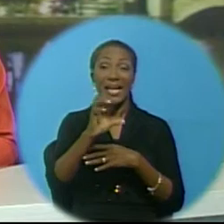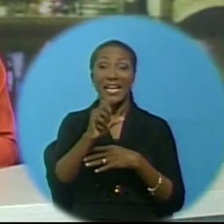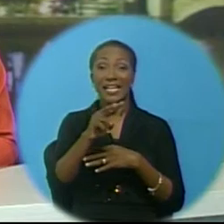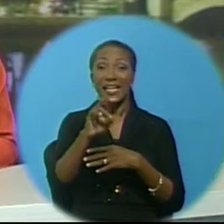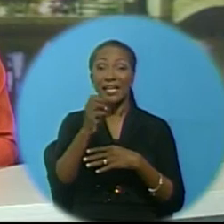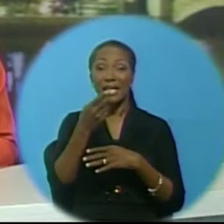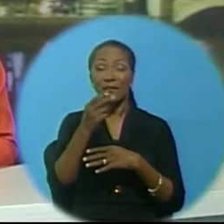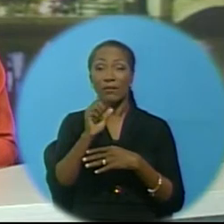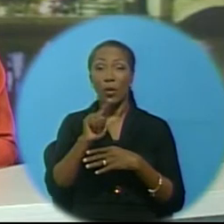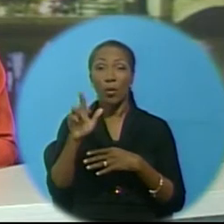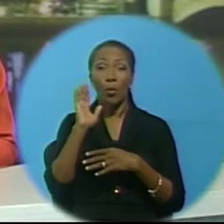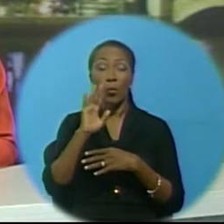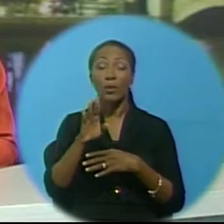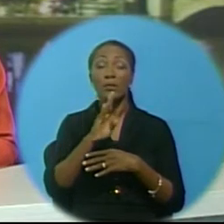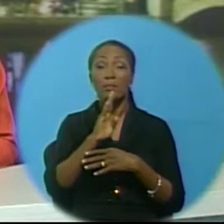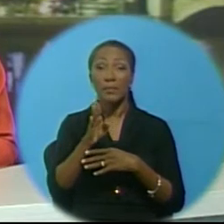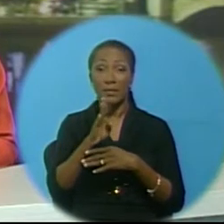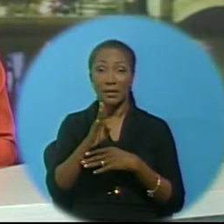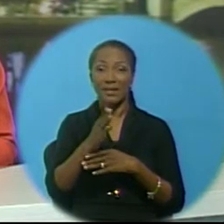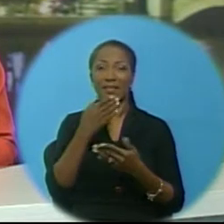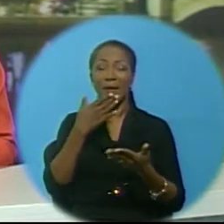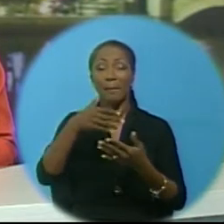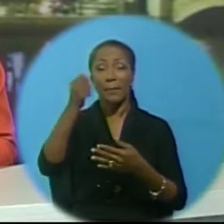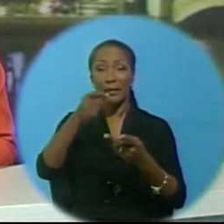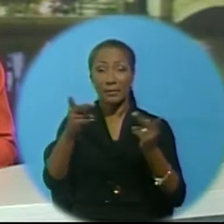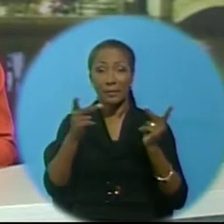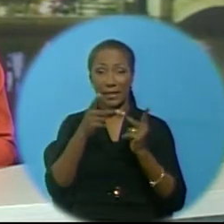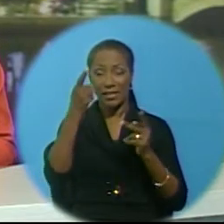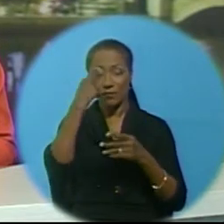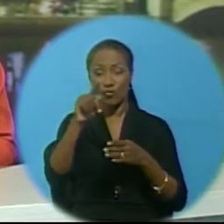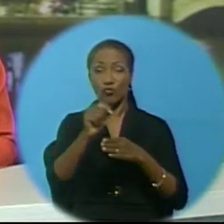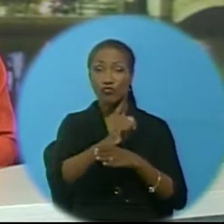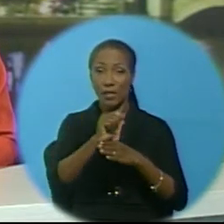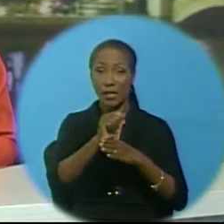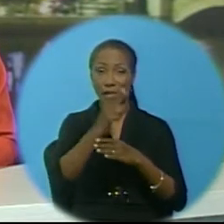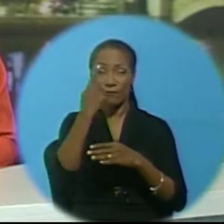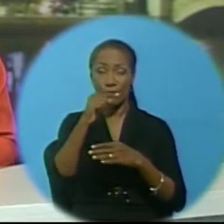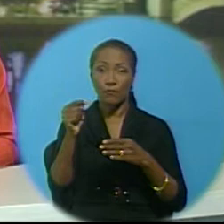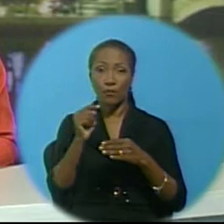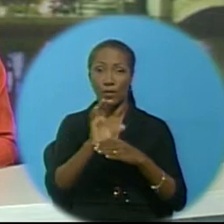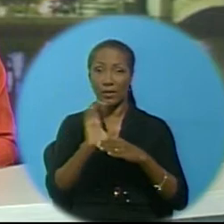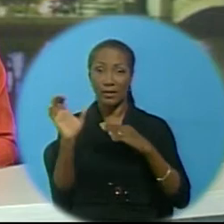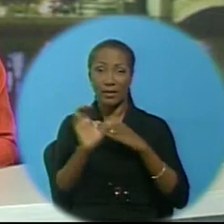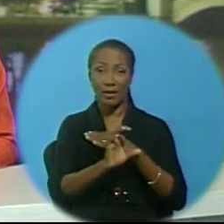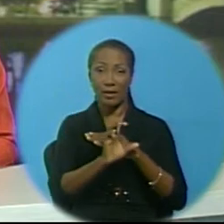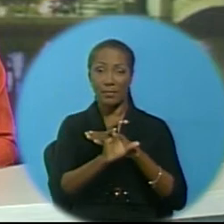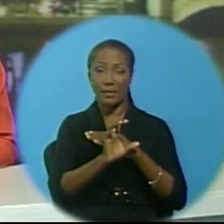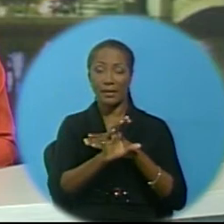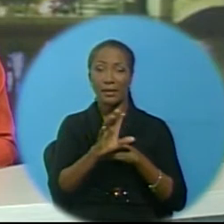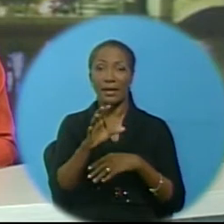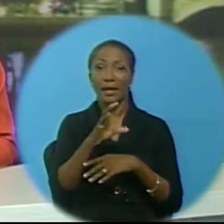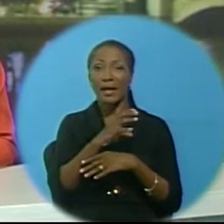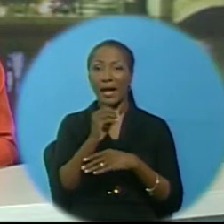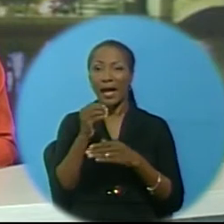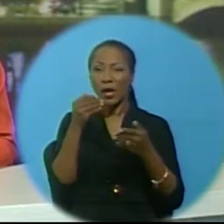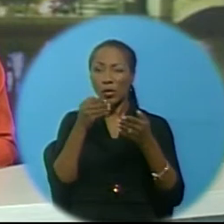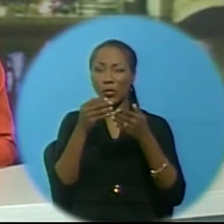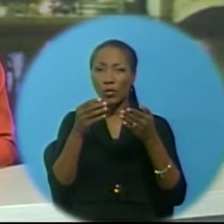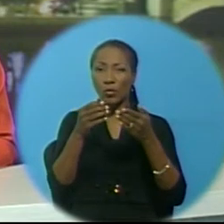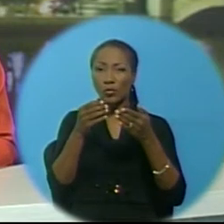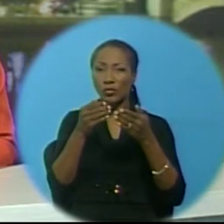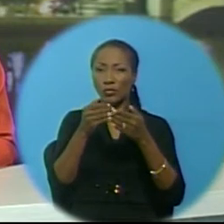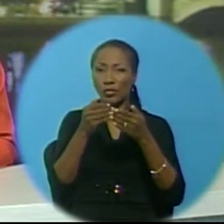for much-needed strategic training for the region's public sector. She also said closer cooperation across the region